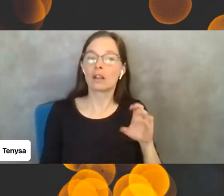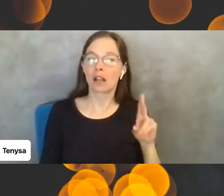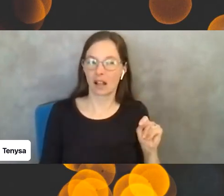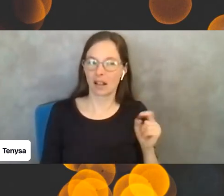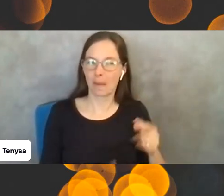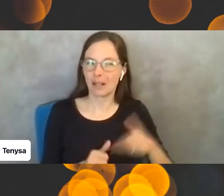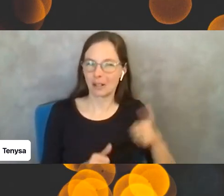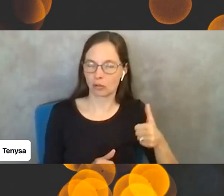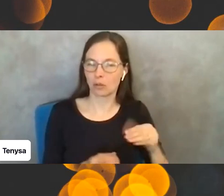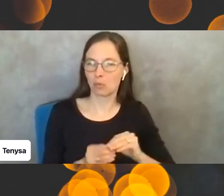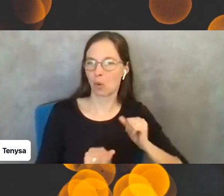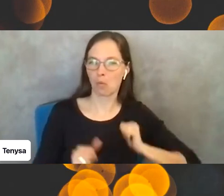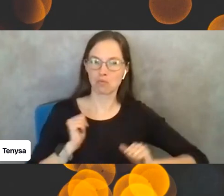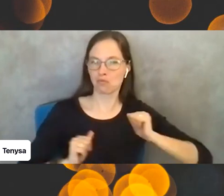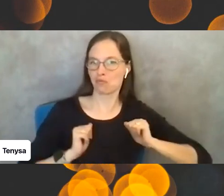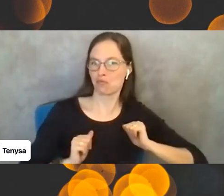little flashier.